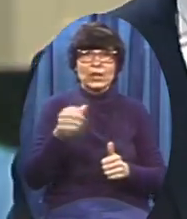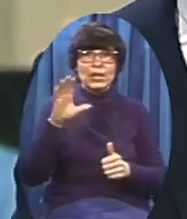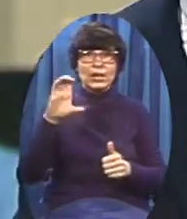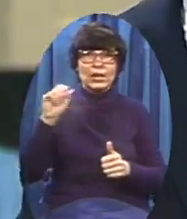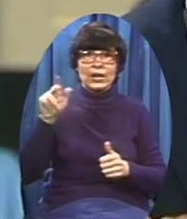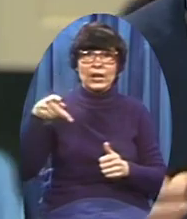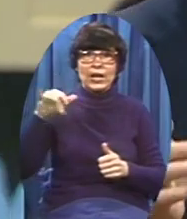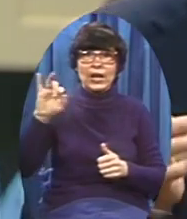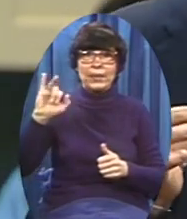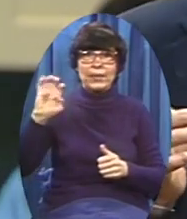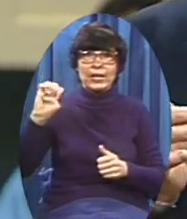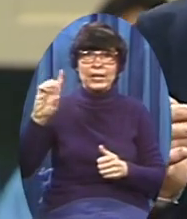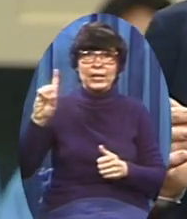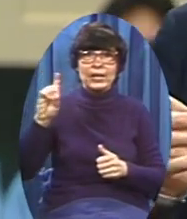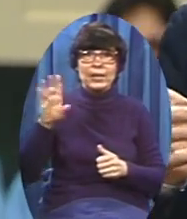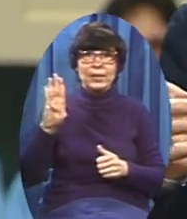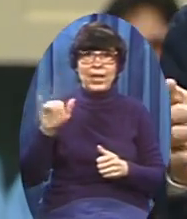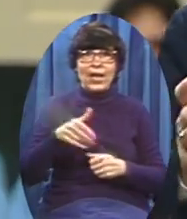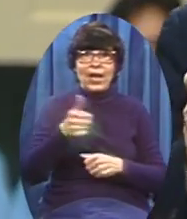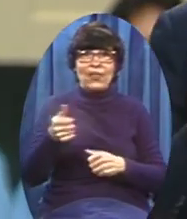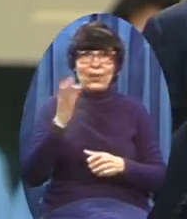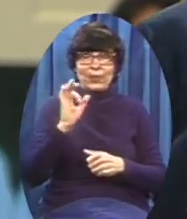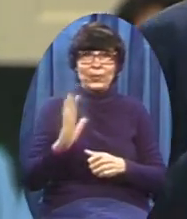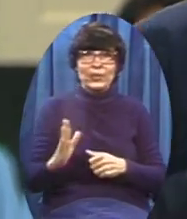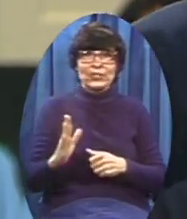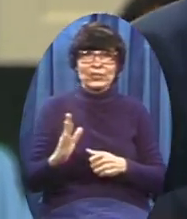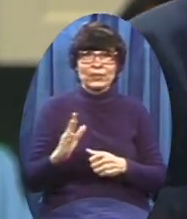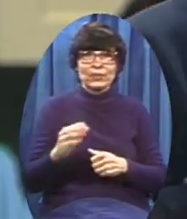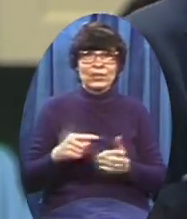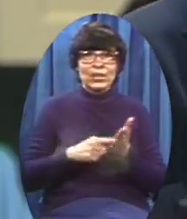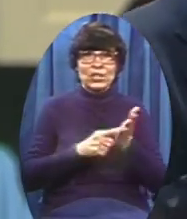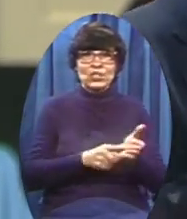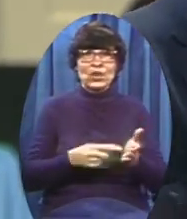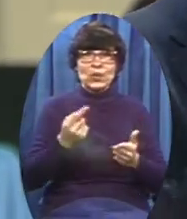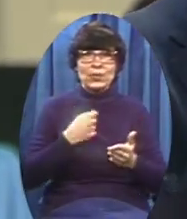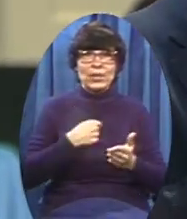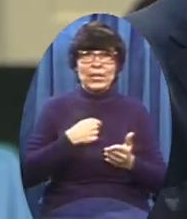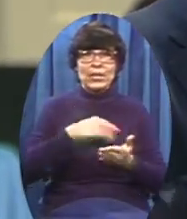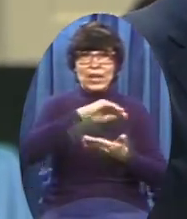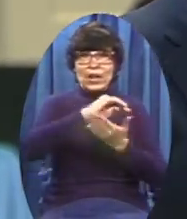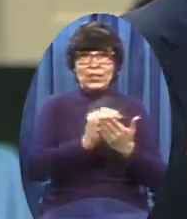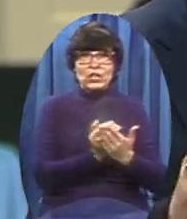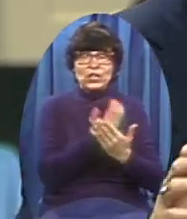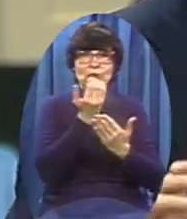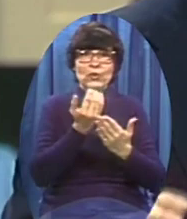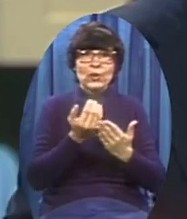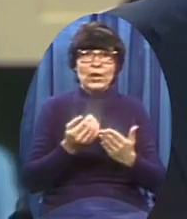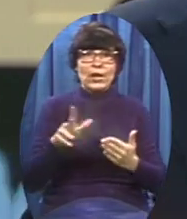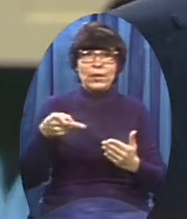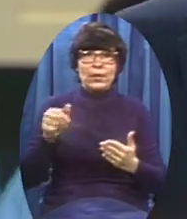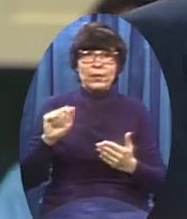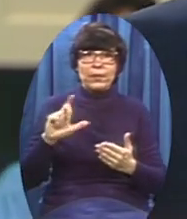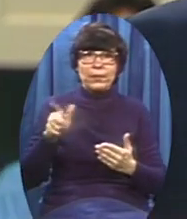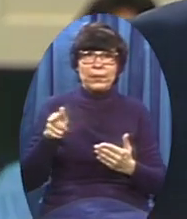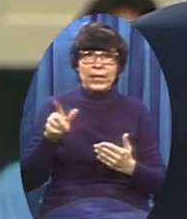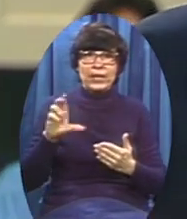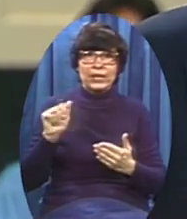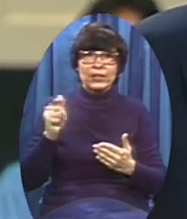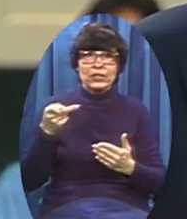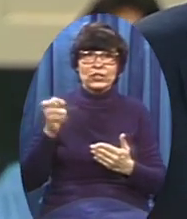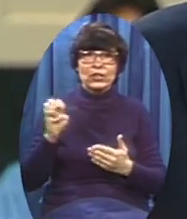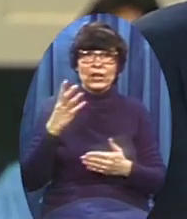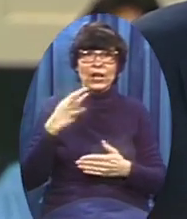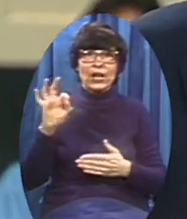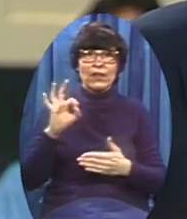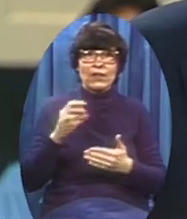yesterday he showed me a new packet of sermons that he's just outlined and printed out, and through the years,